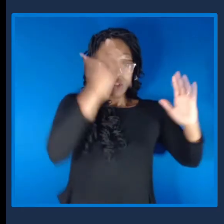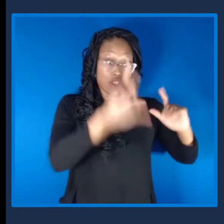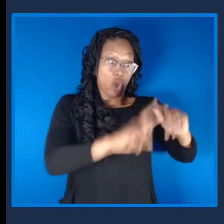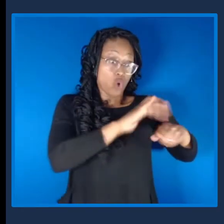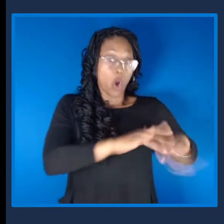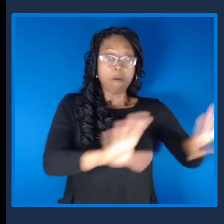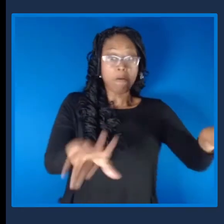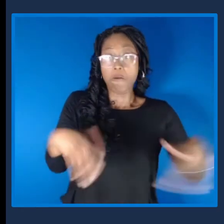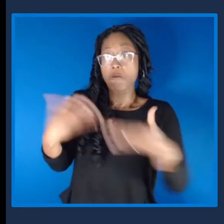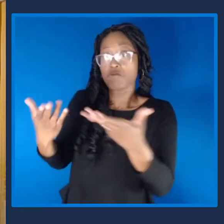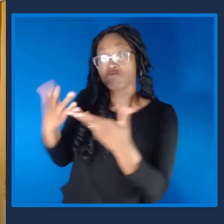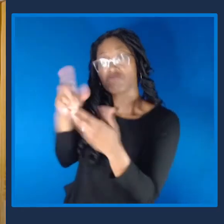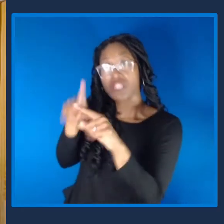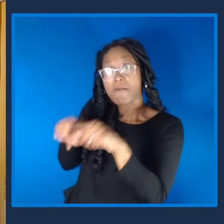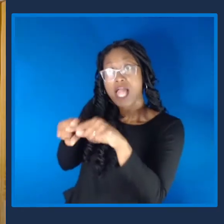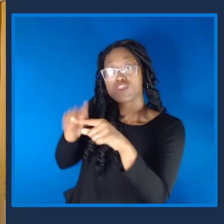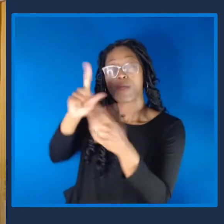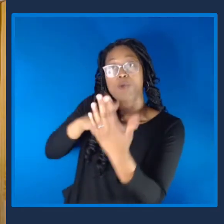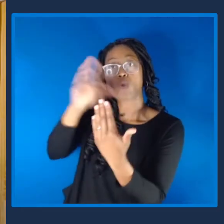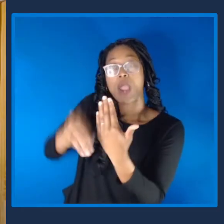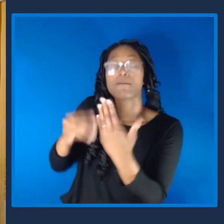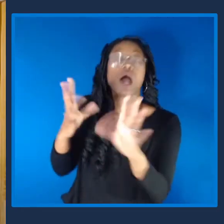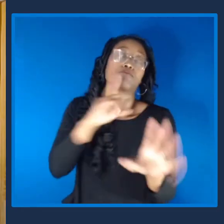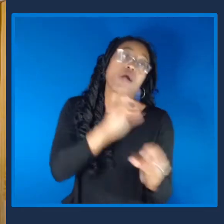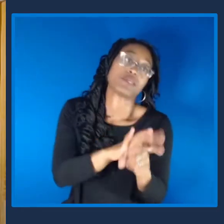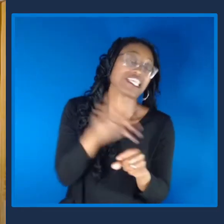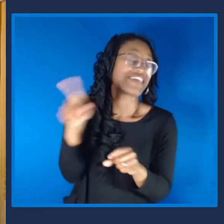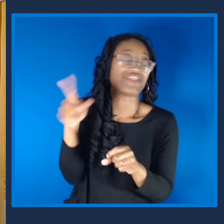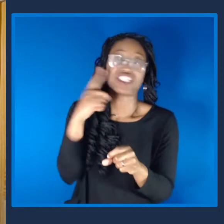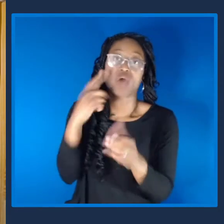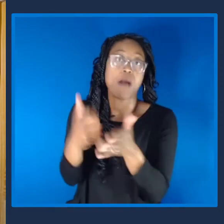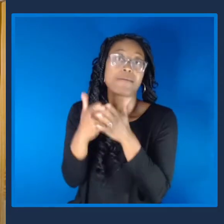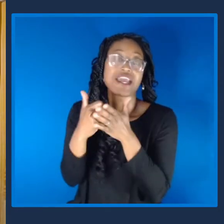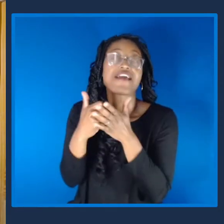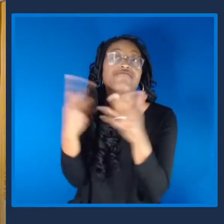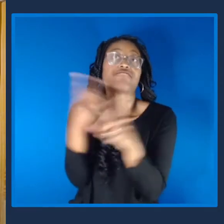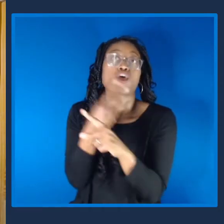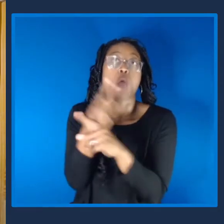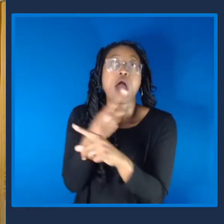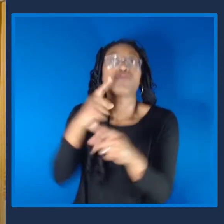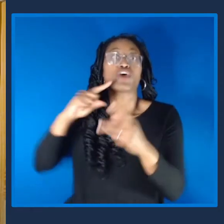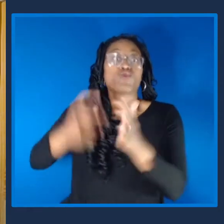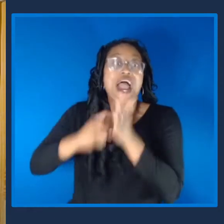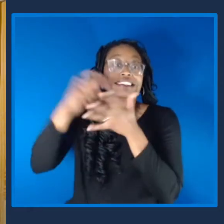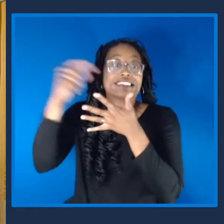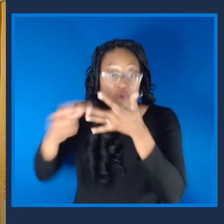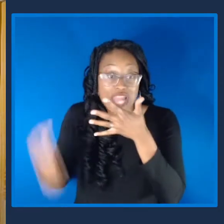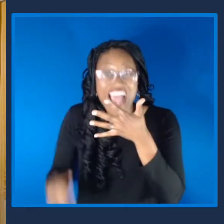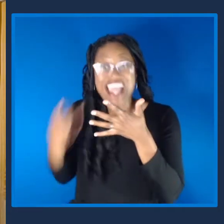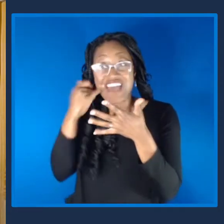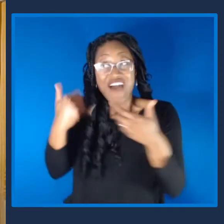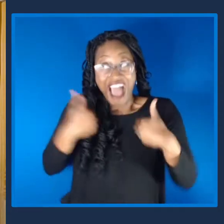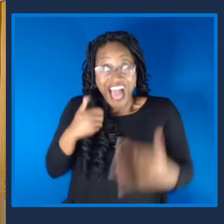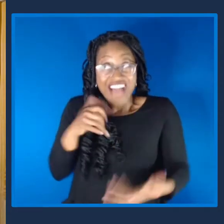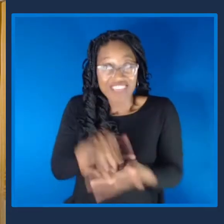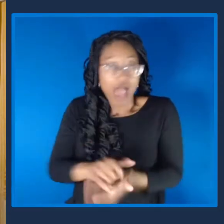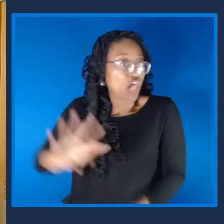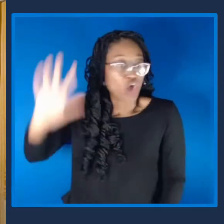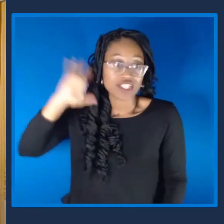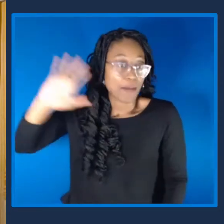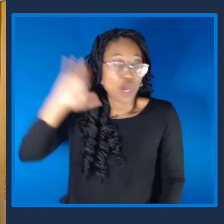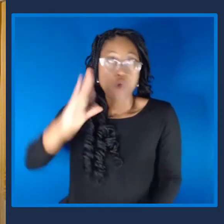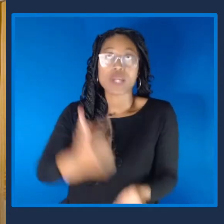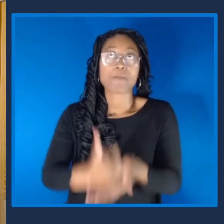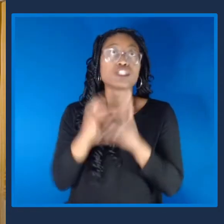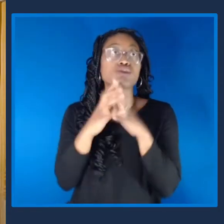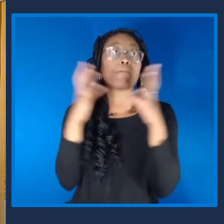criteria. I promise if I'd had this at the beginning of my accessibility journey, it would have helped me immensely to